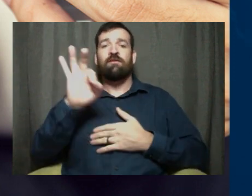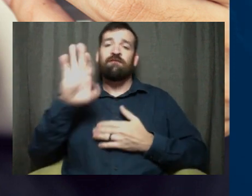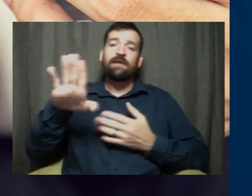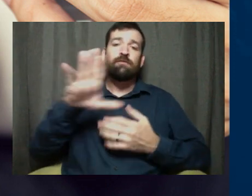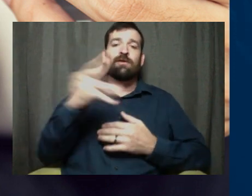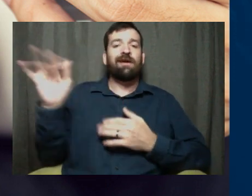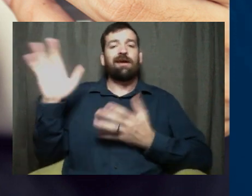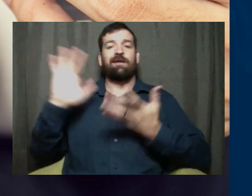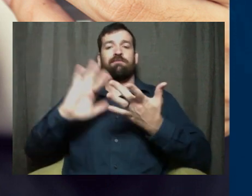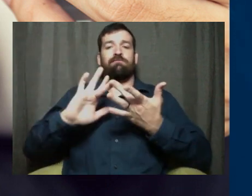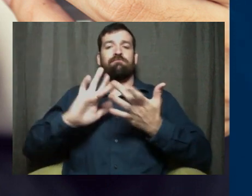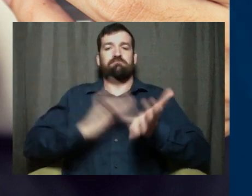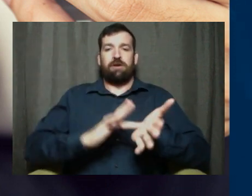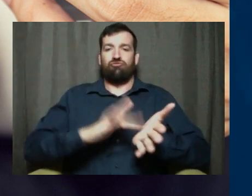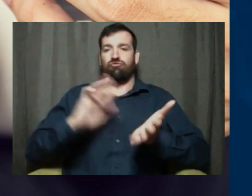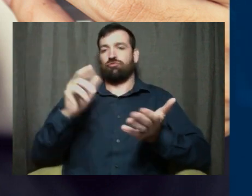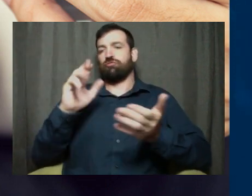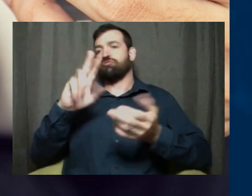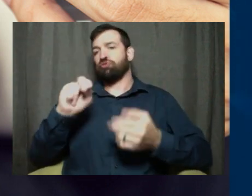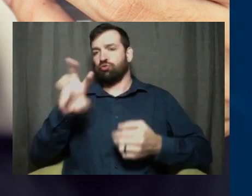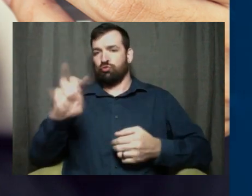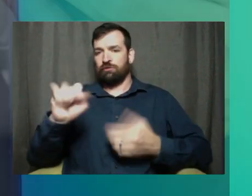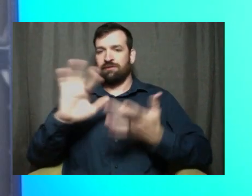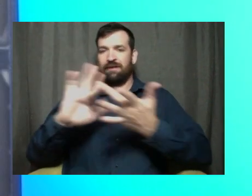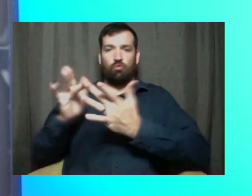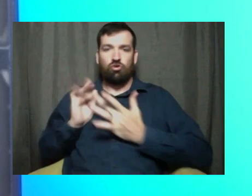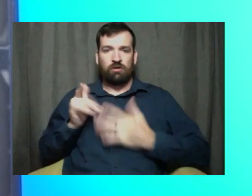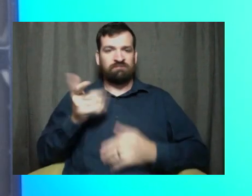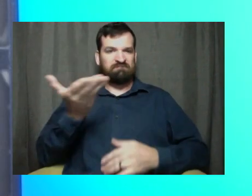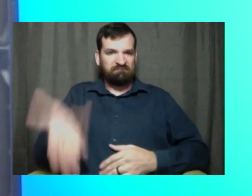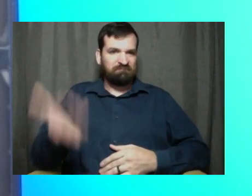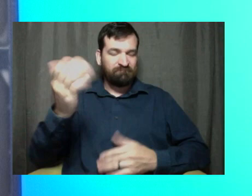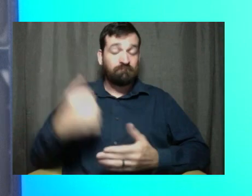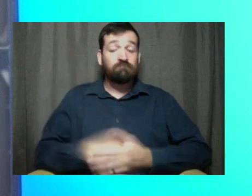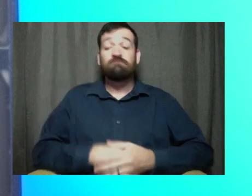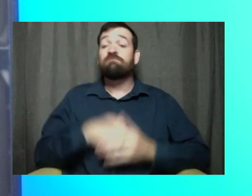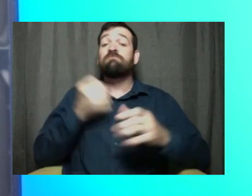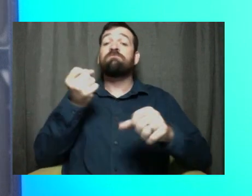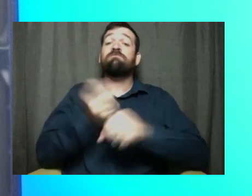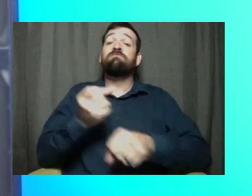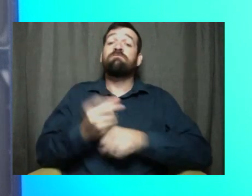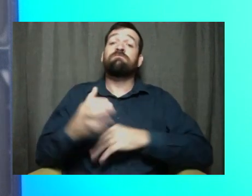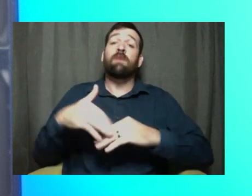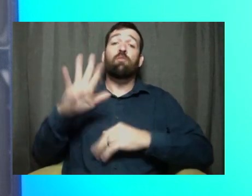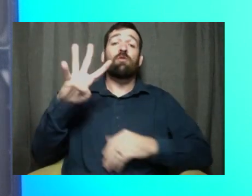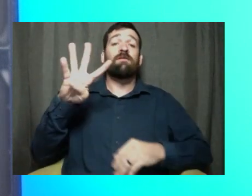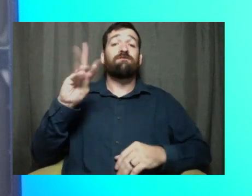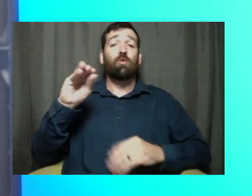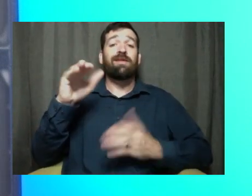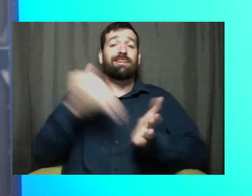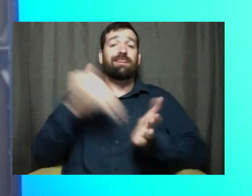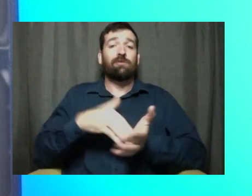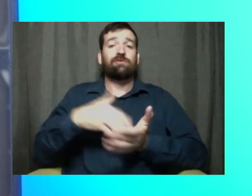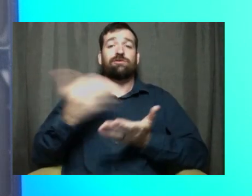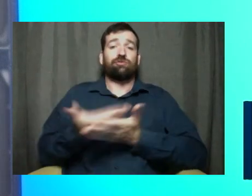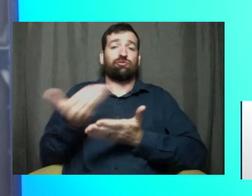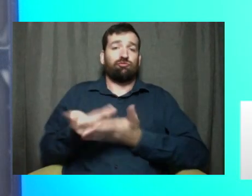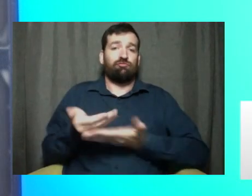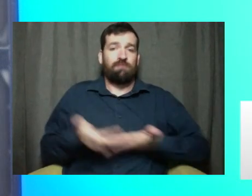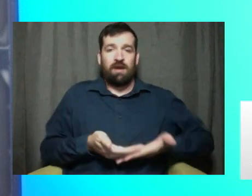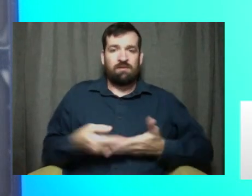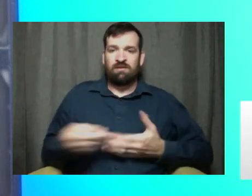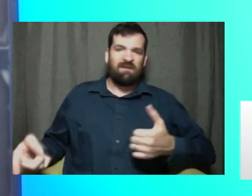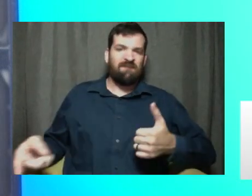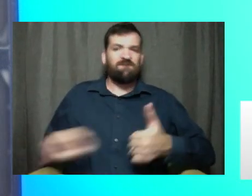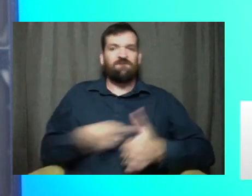News Network. The links are right there on your screen. Each year, more than 40,000 newborns in Kansas undergo their first